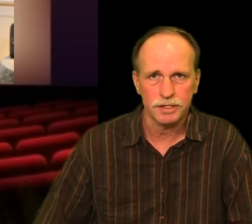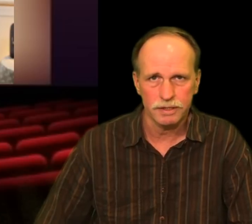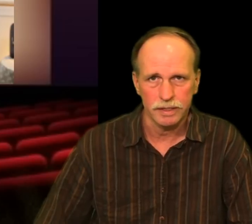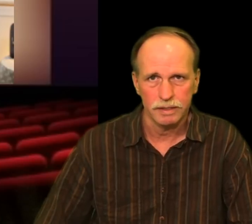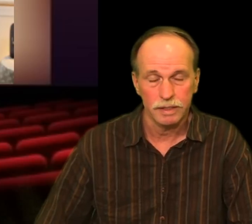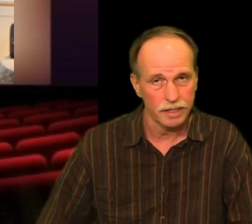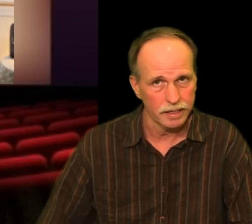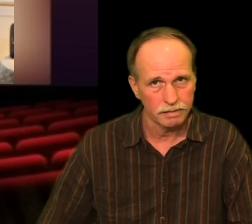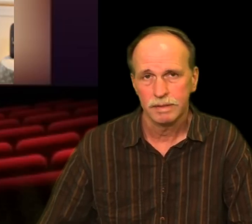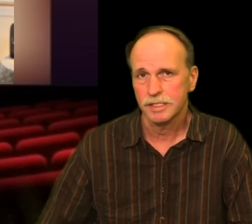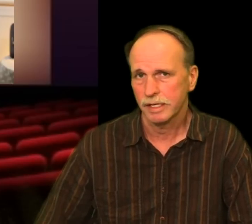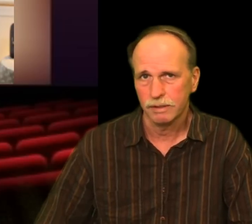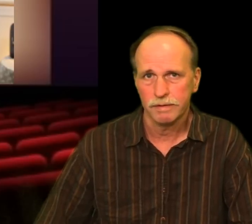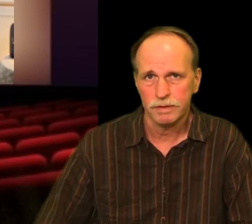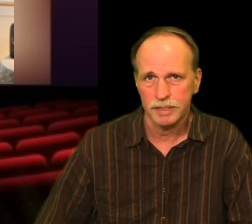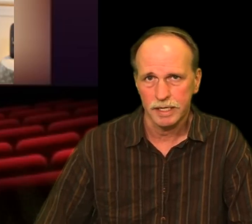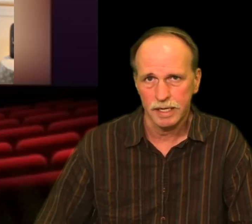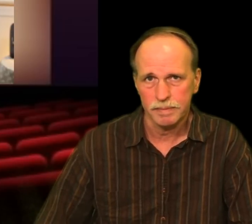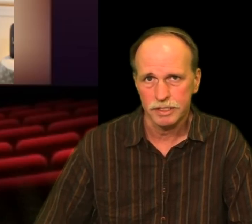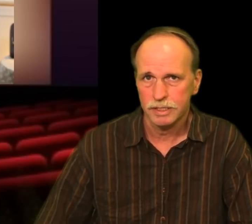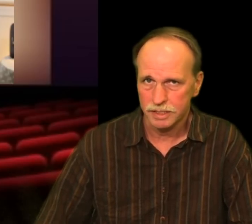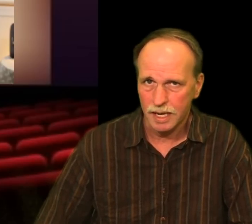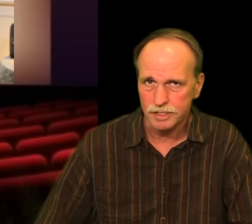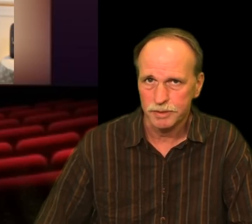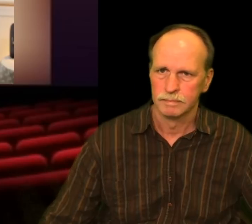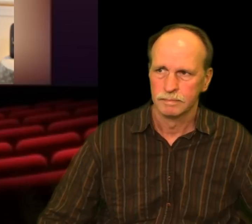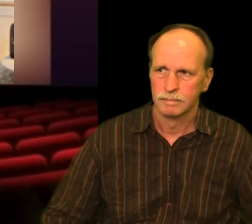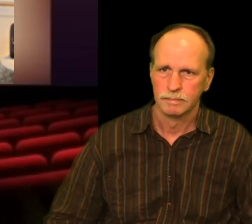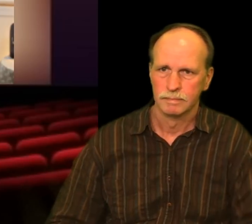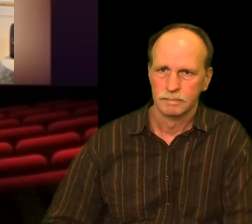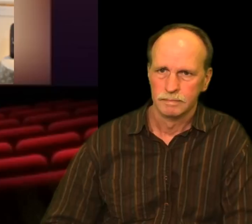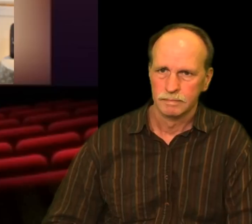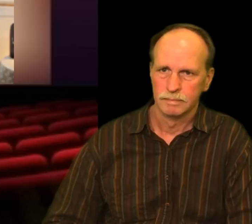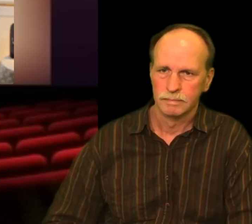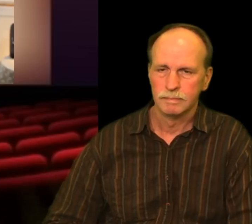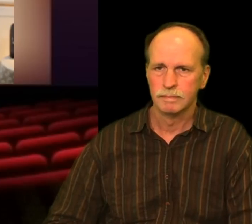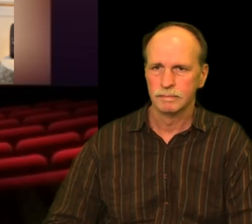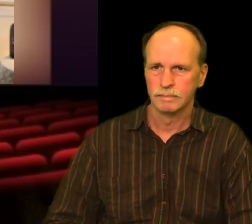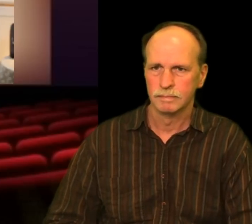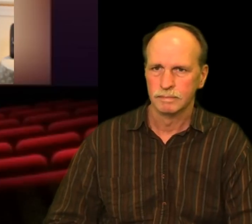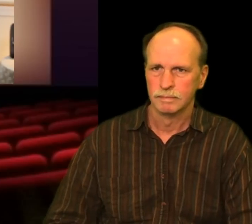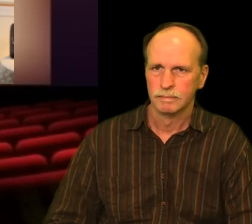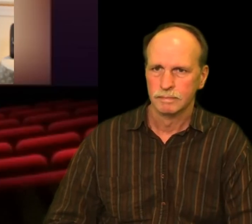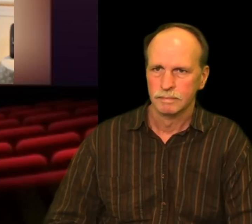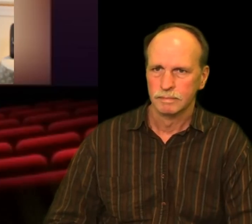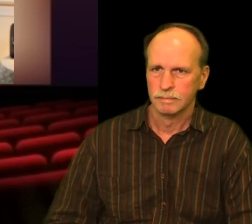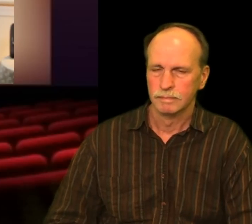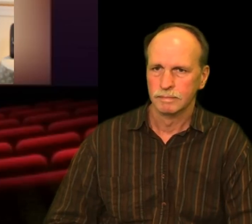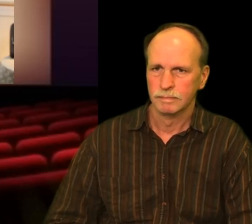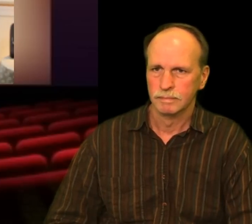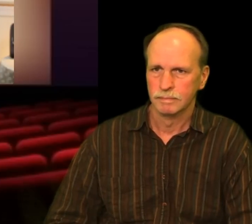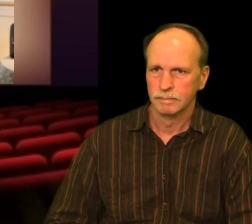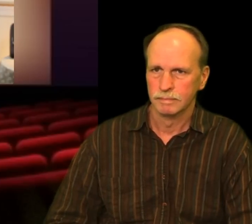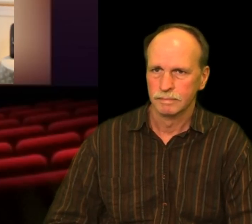just a theory. Yet, the second law of thermodynamics is gospel. Myth number three is that flat earthers are simply at a disadvantage